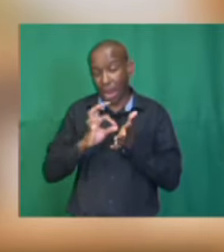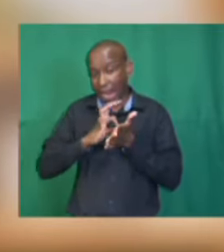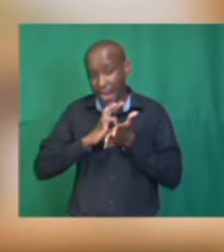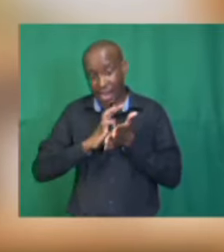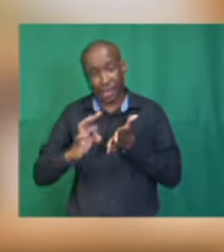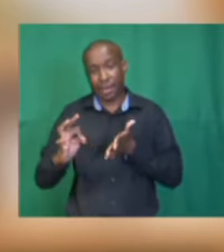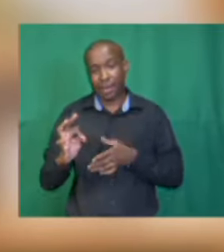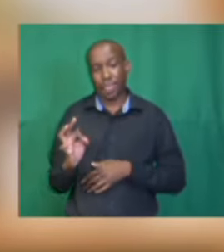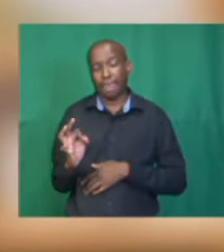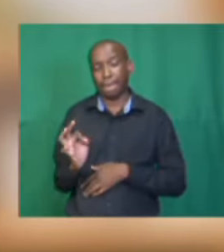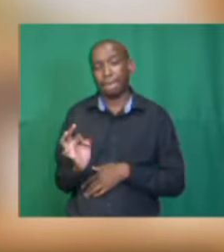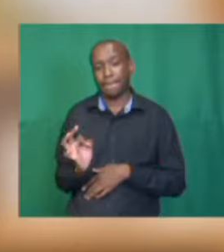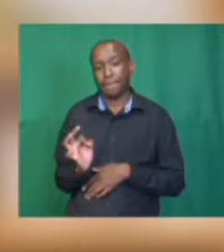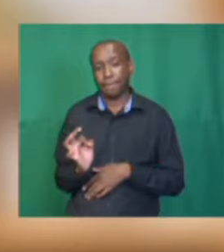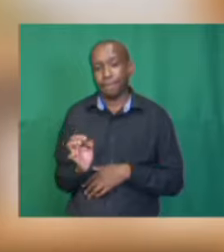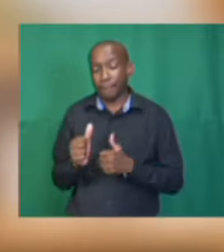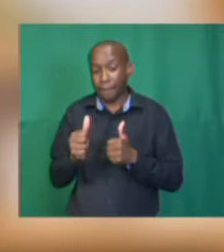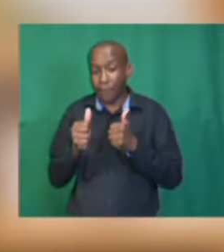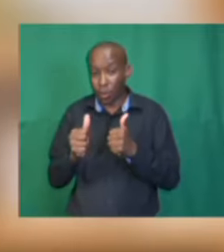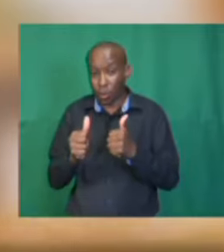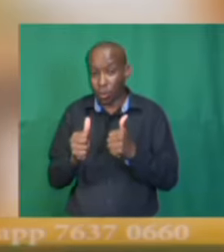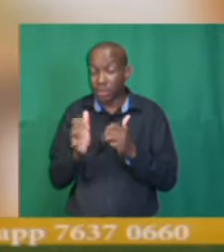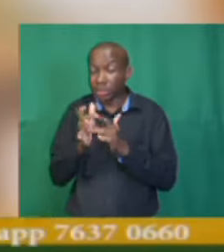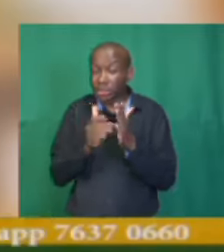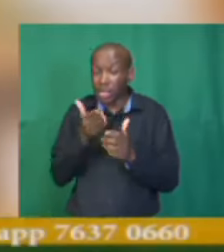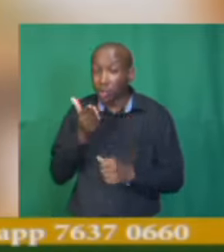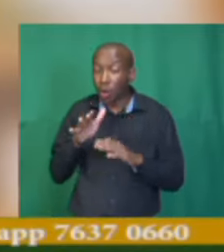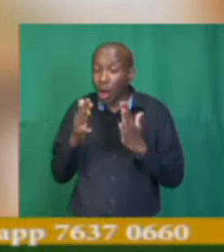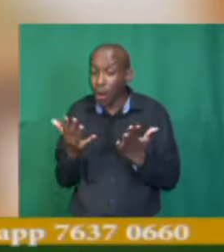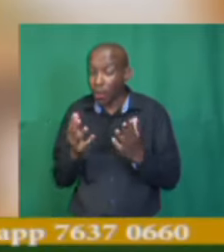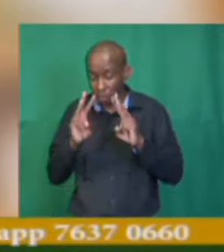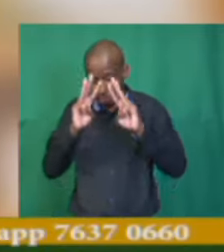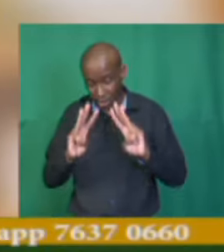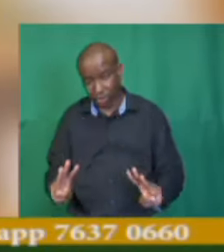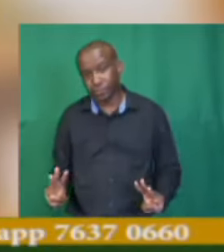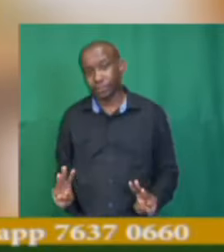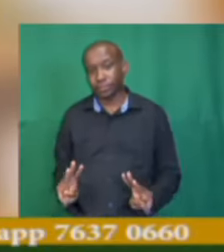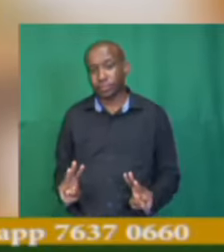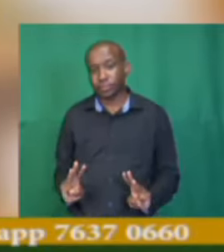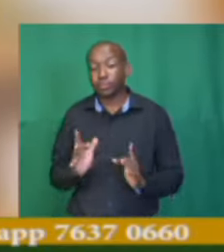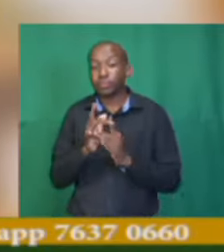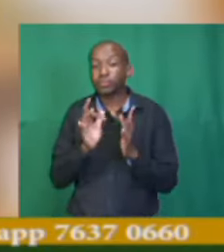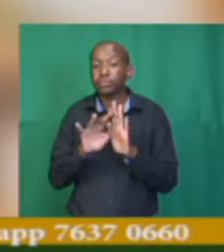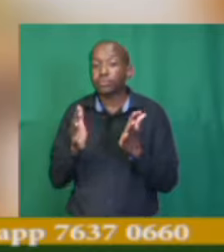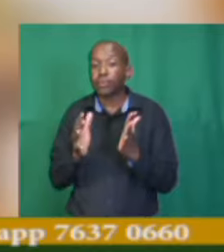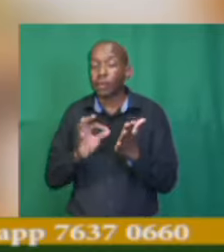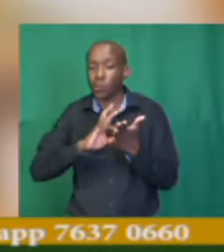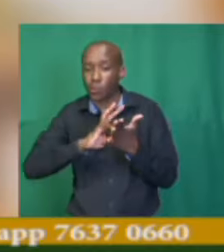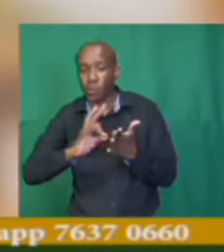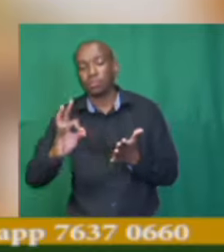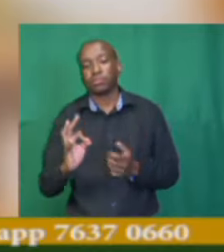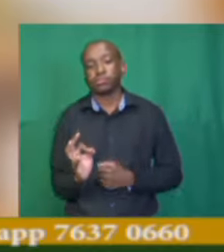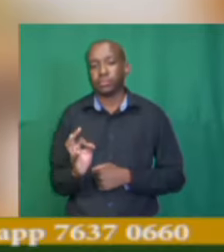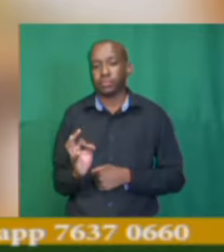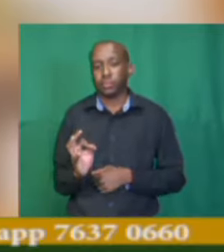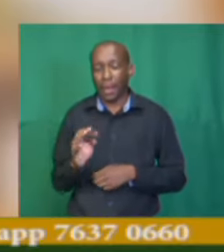humor, a peaceful person, and a pure person. Thus, he had to